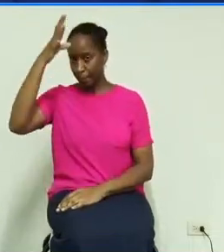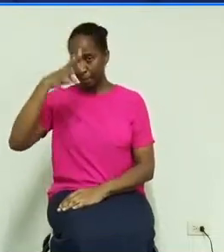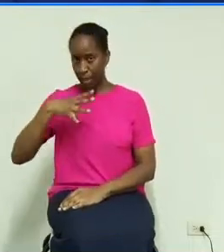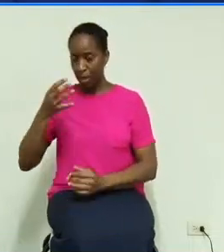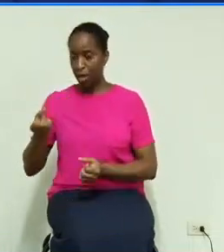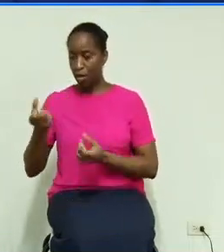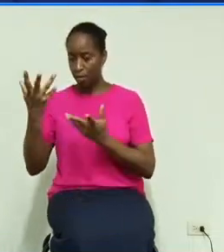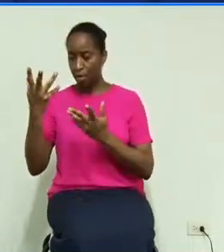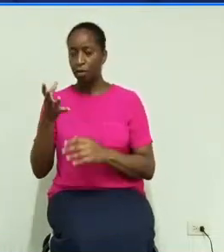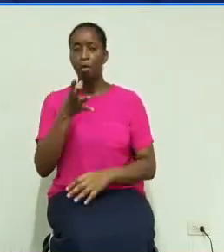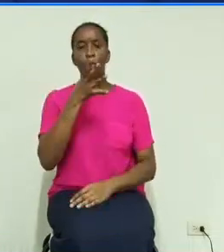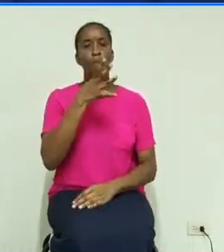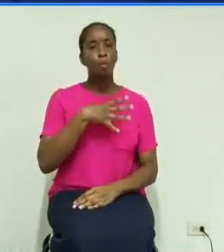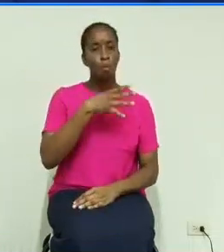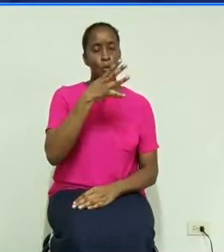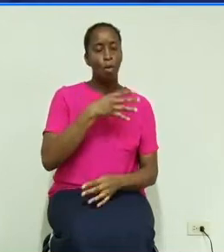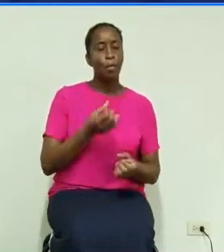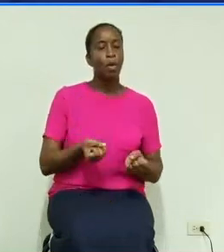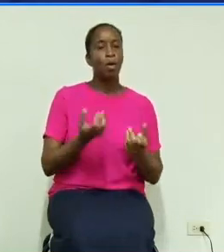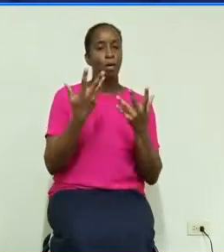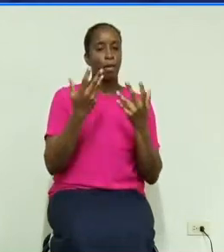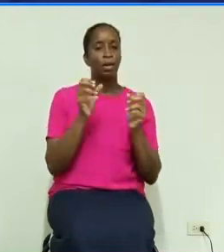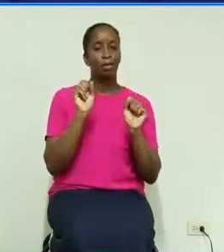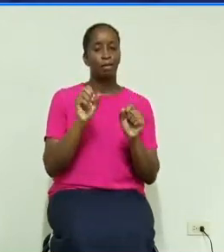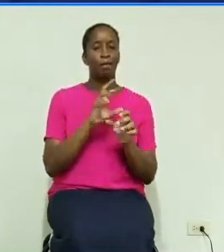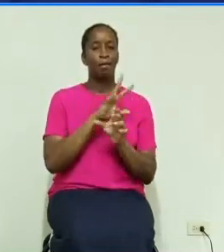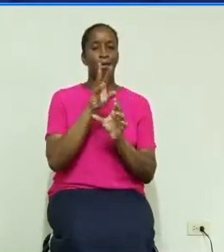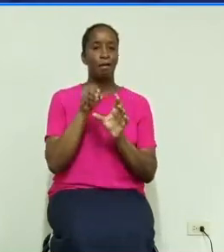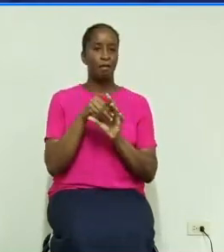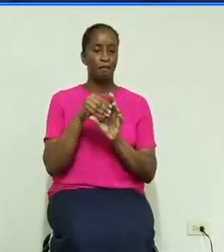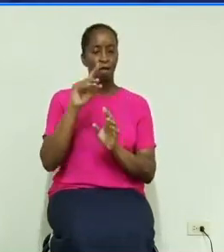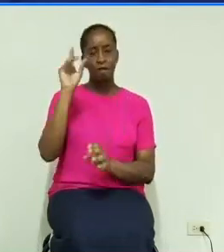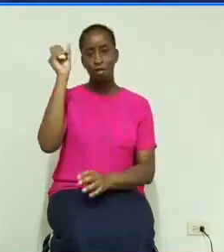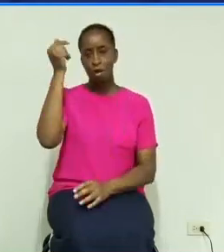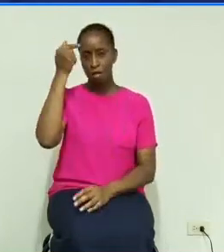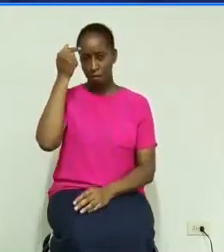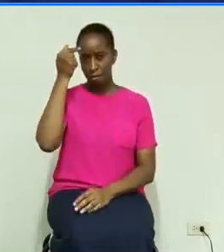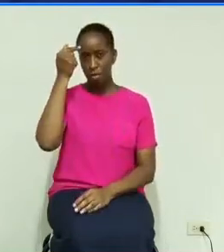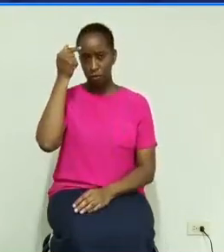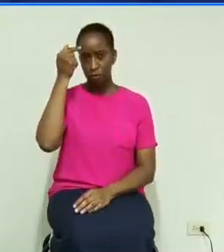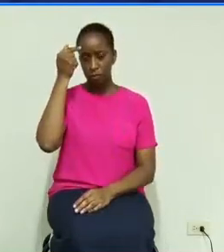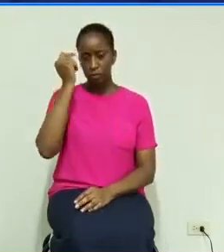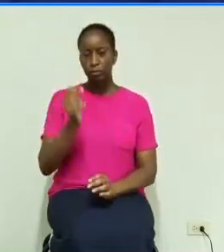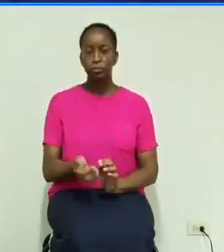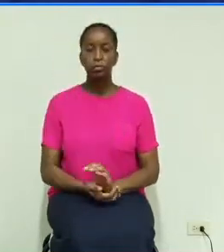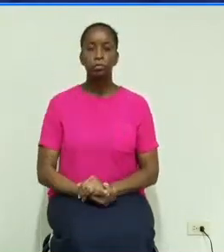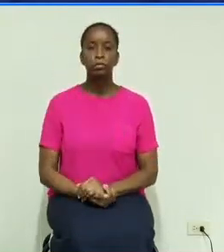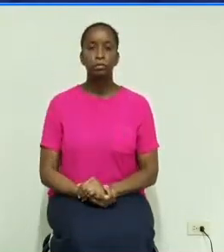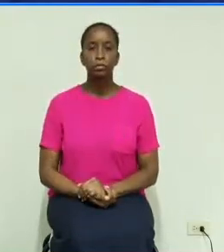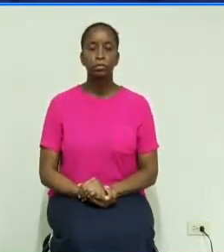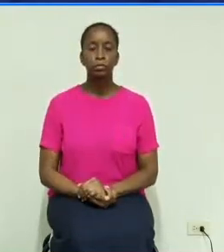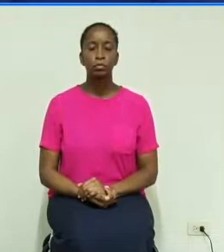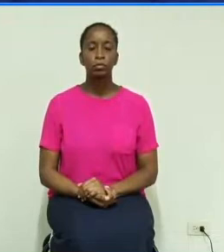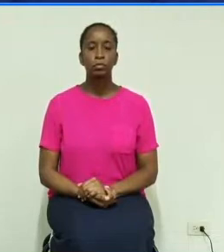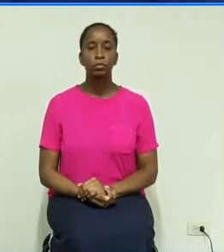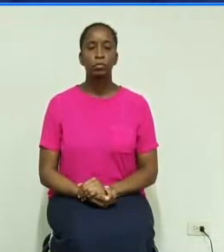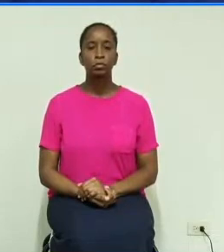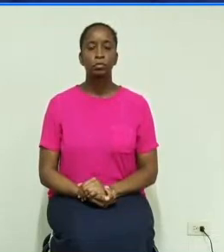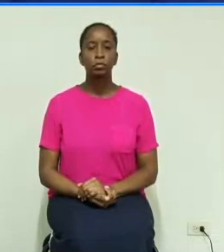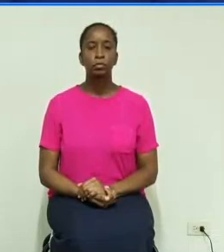what my panelist has just mentioned. Right? But I think that this exercise,